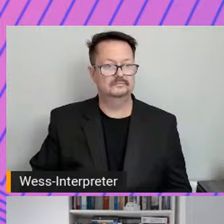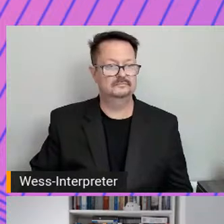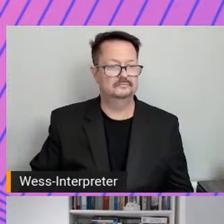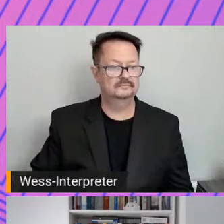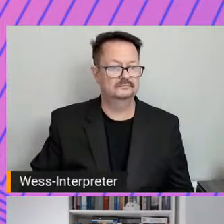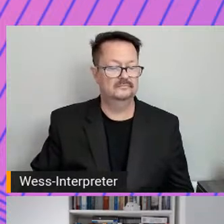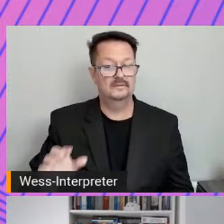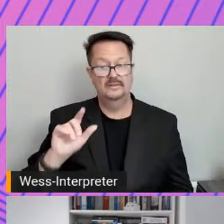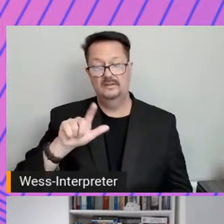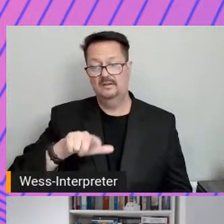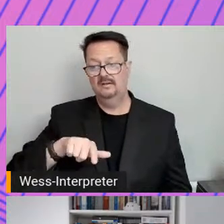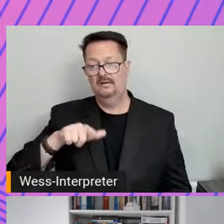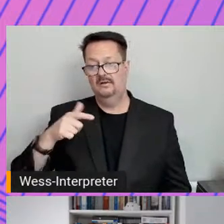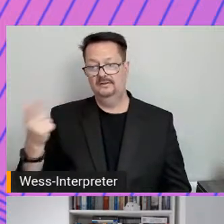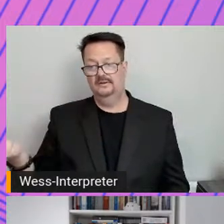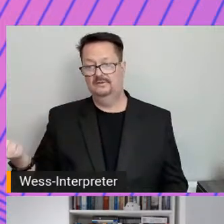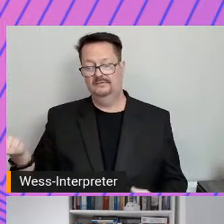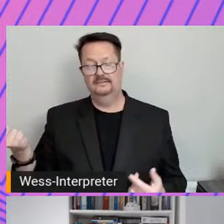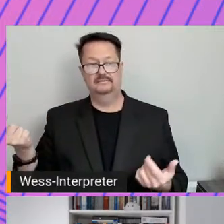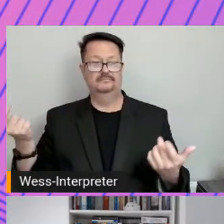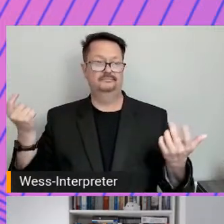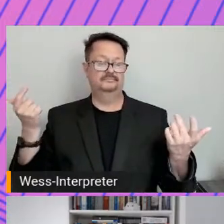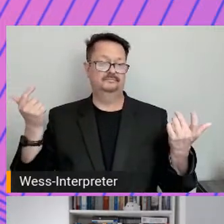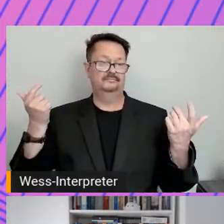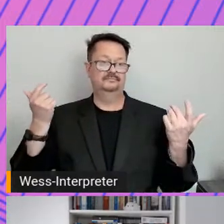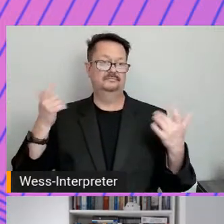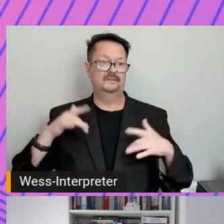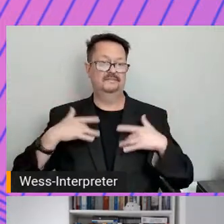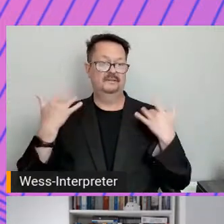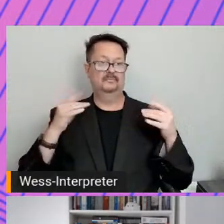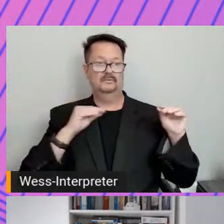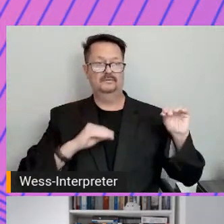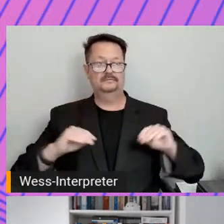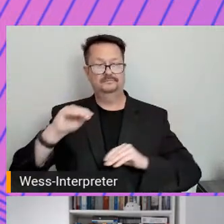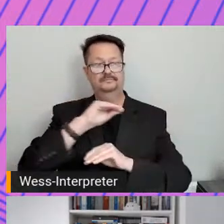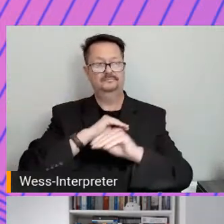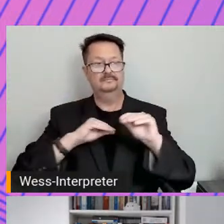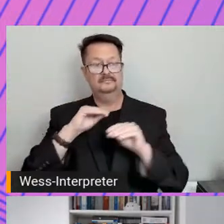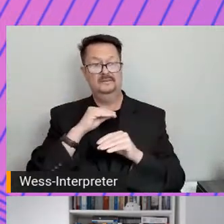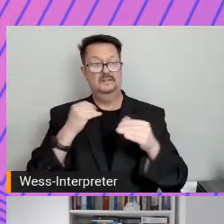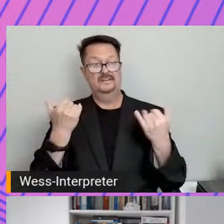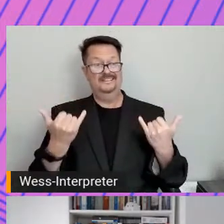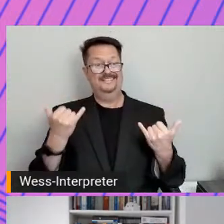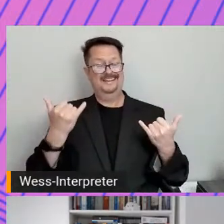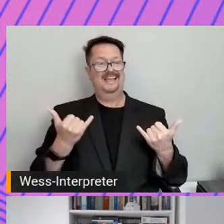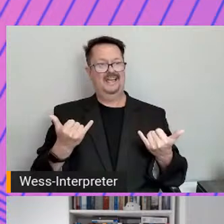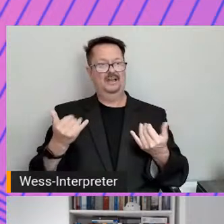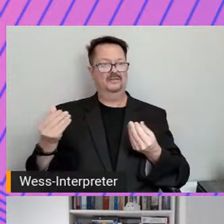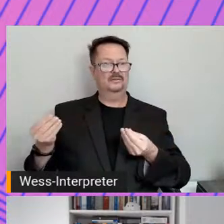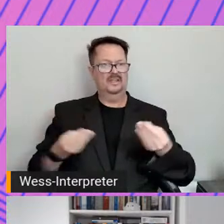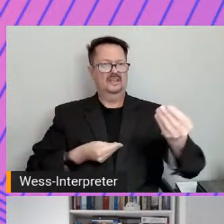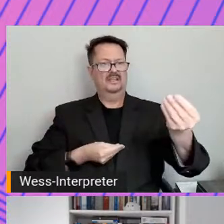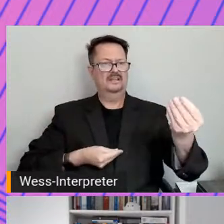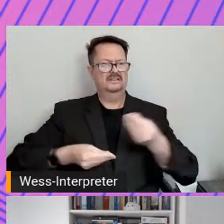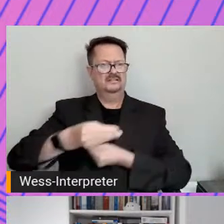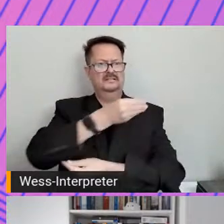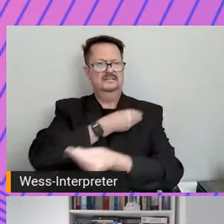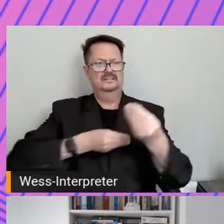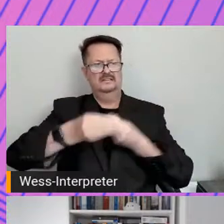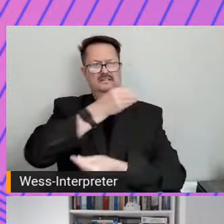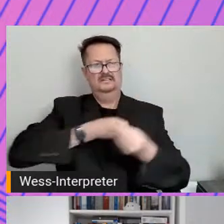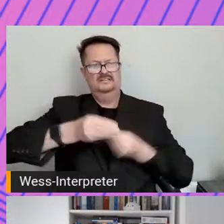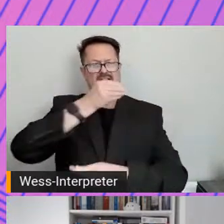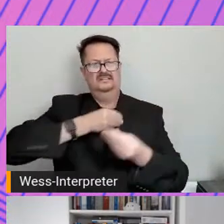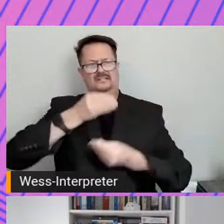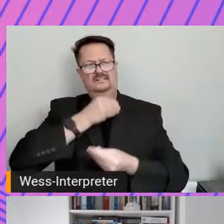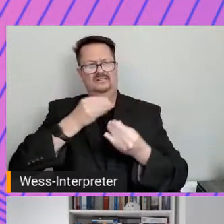loops. Modern application frameworks, they make it possible for you to handle multiple concurrent requests or